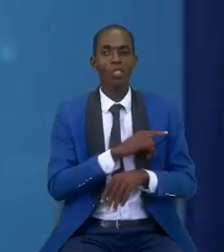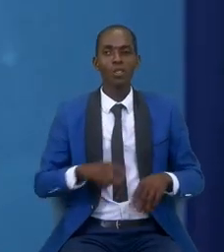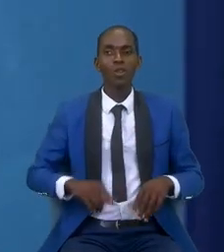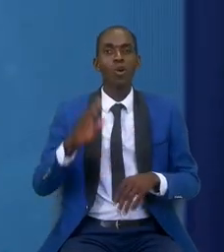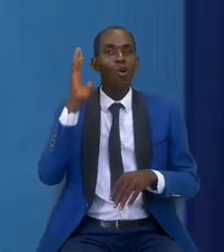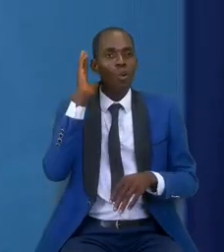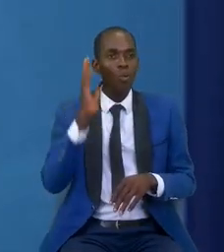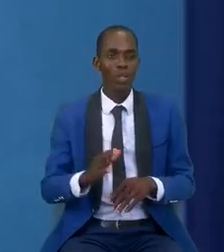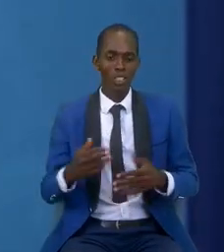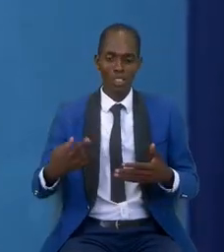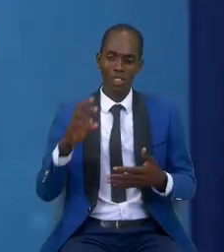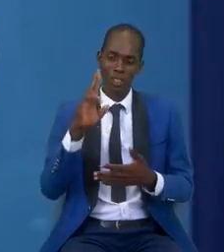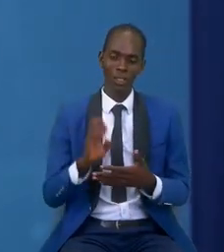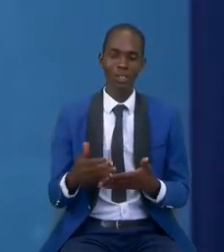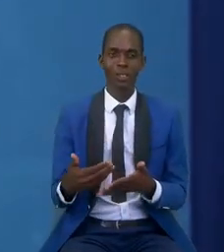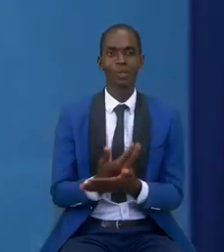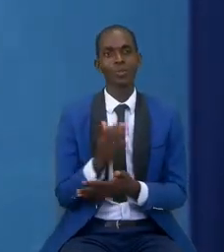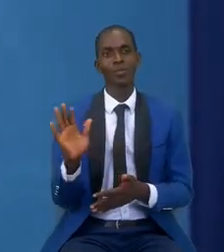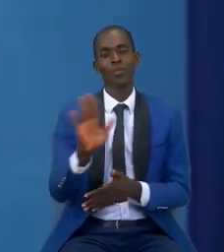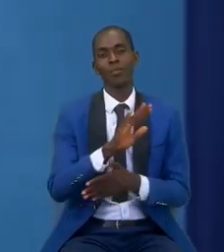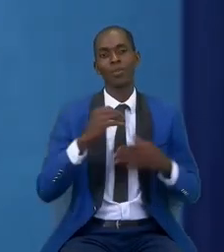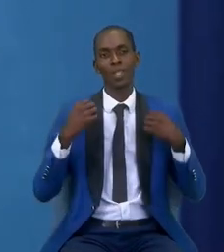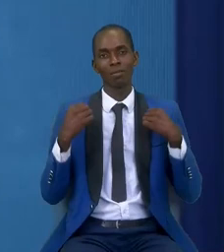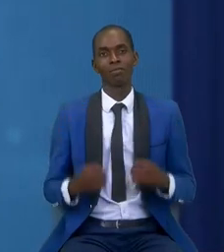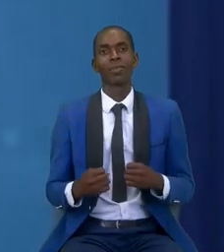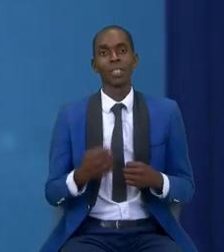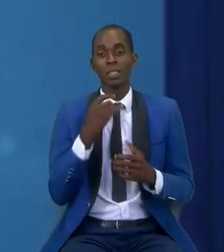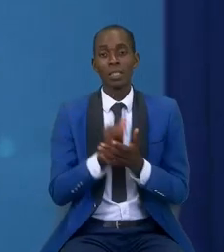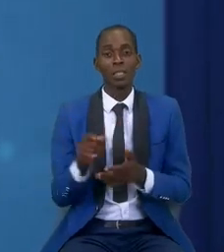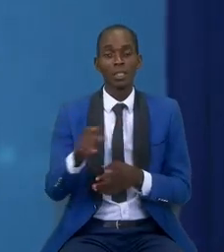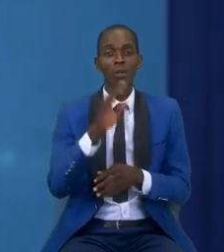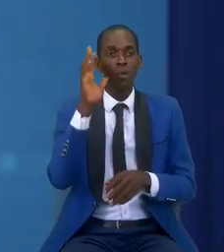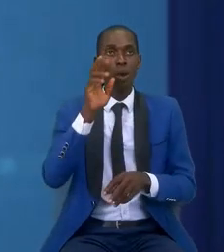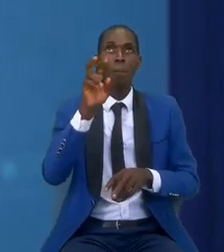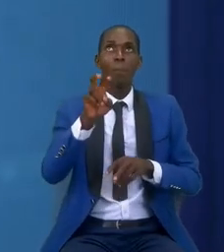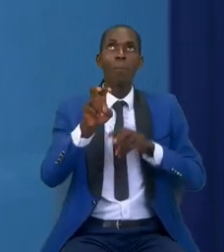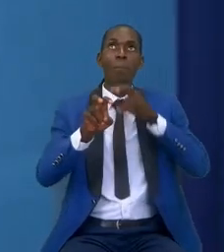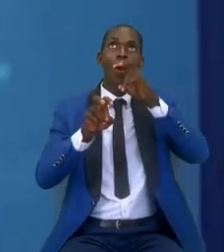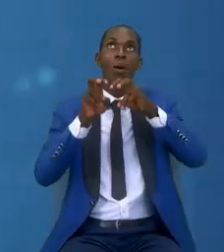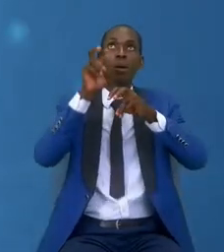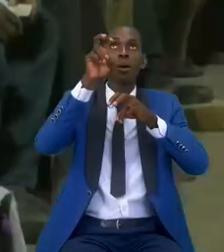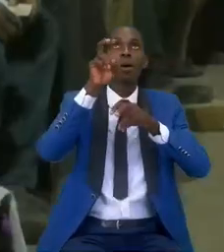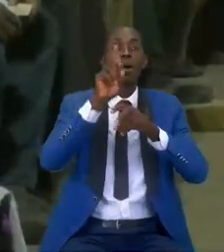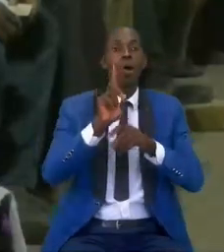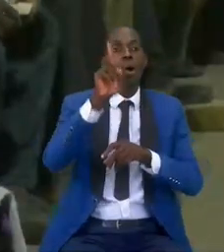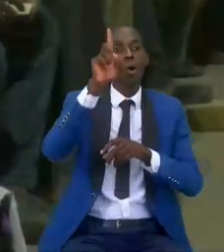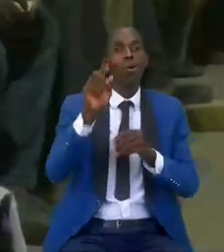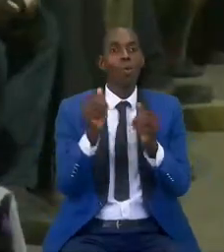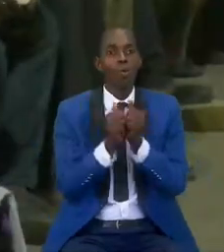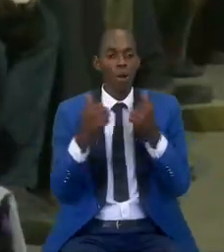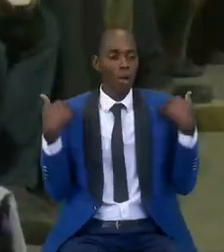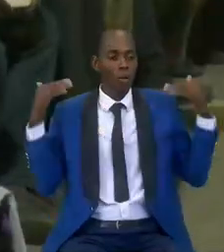I say with wings as eagles they shall run if somebody is ready to run there